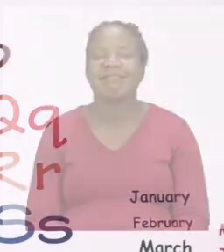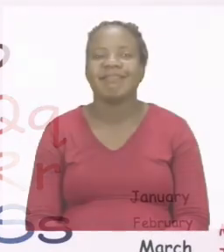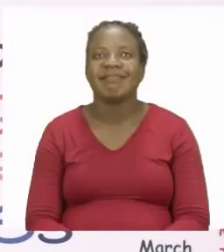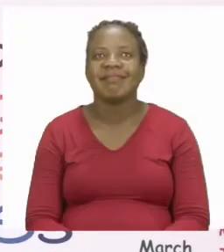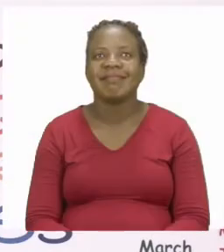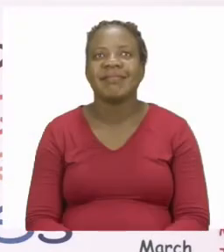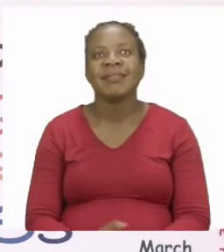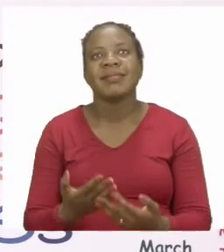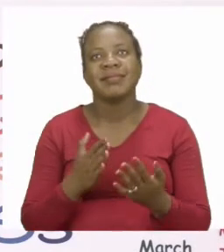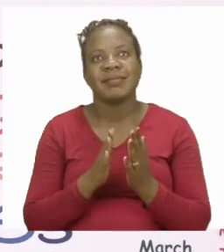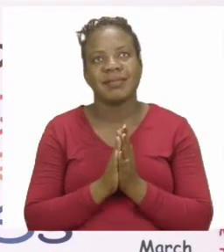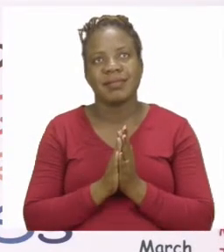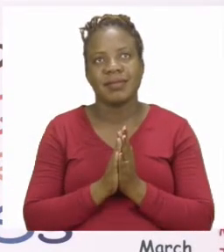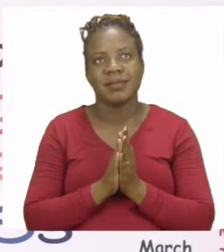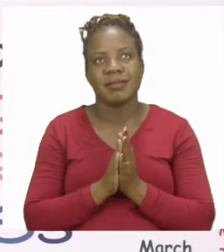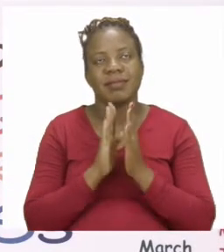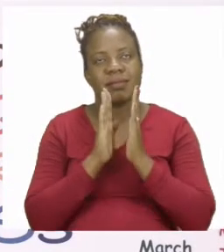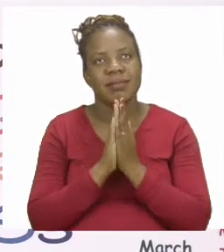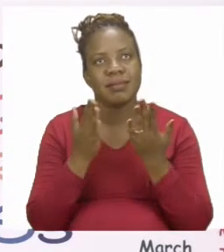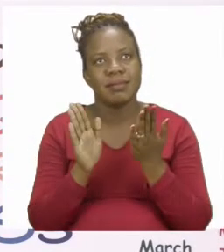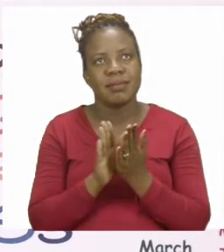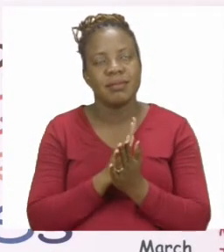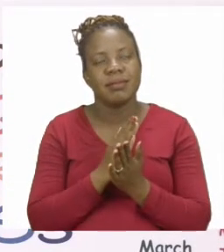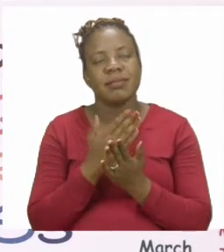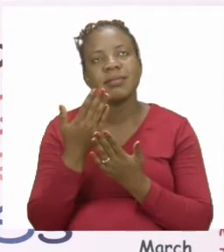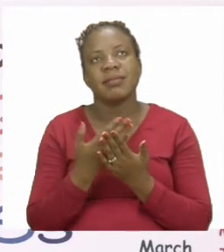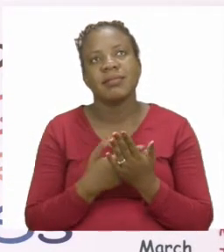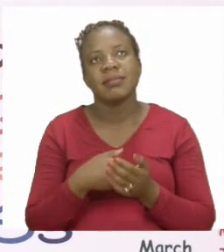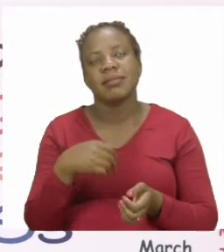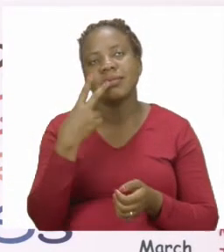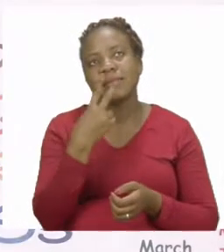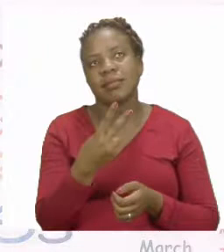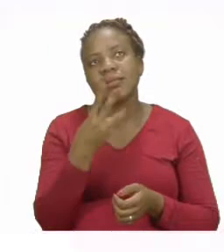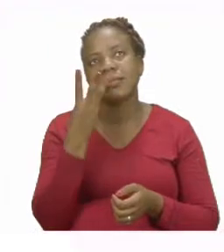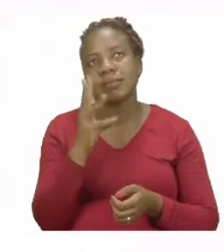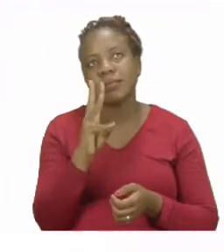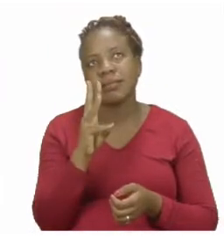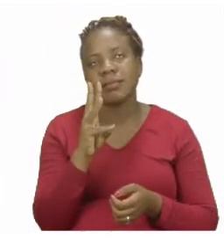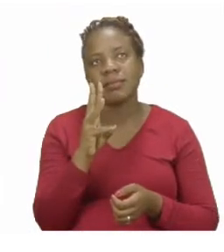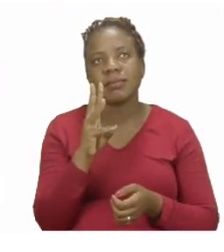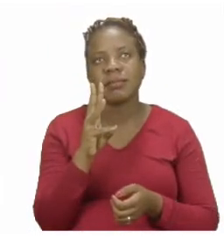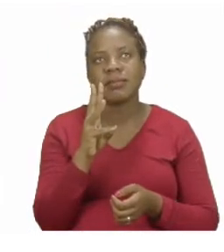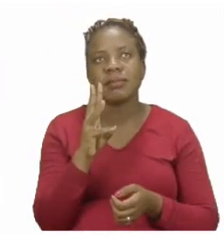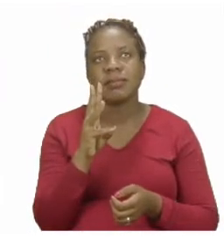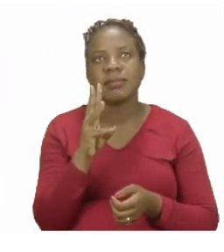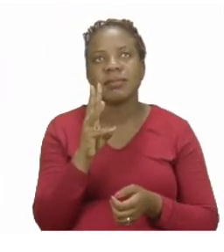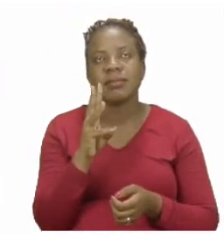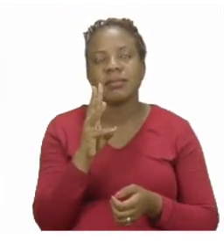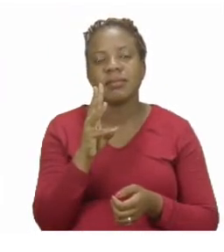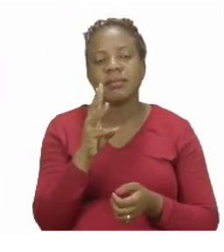In this part of our lesson, let's turn our booklets to page 26. On